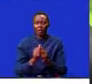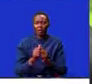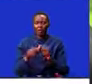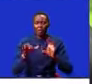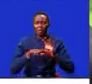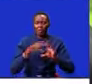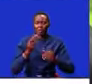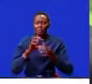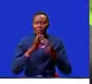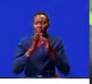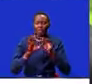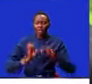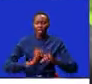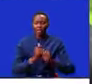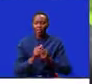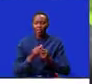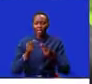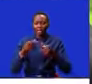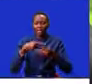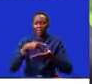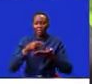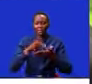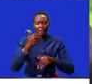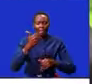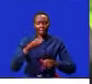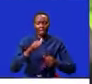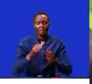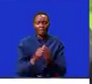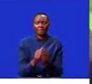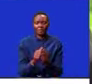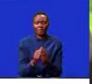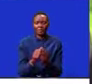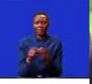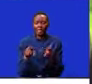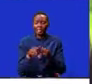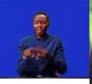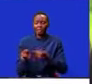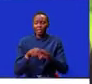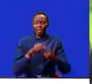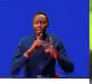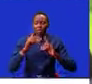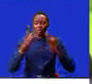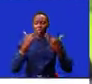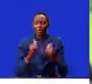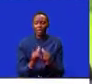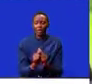our union have not yet received their salaries, even as we speak.